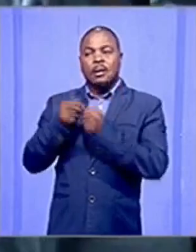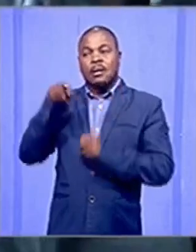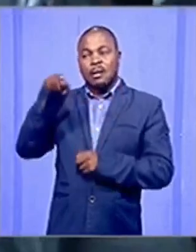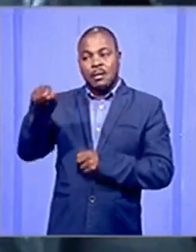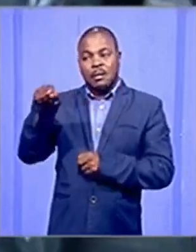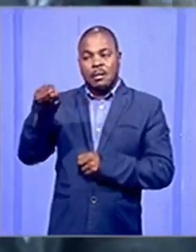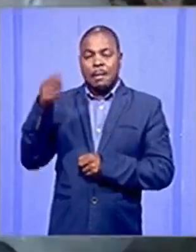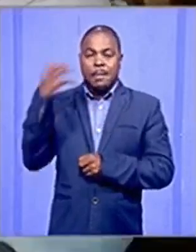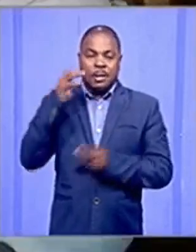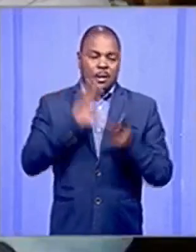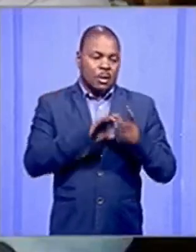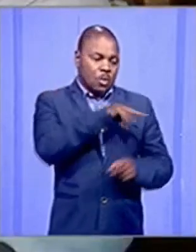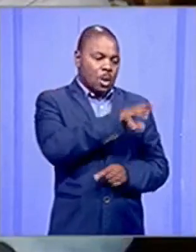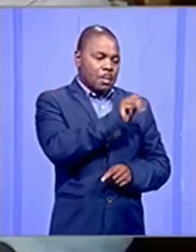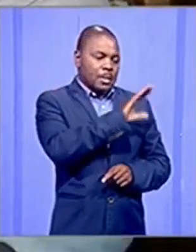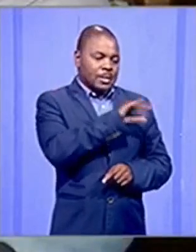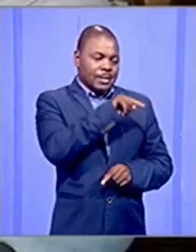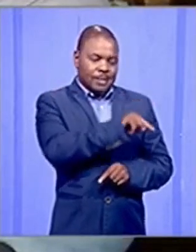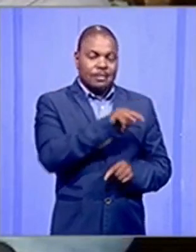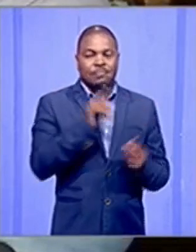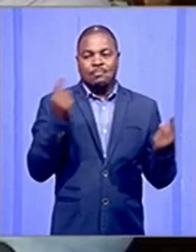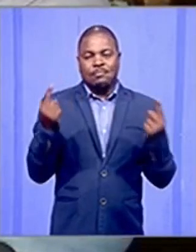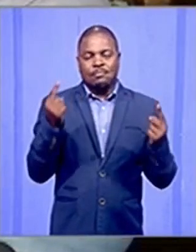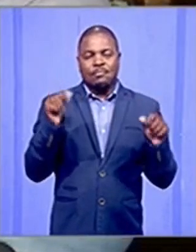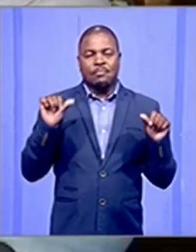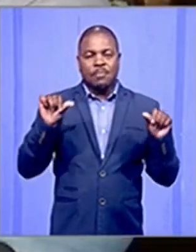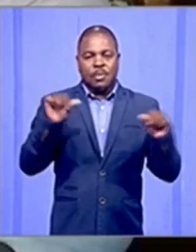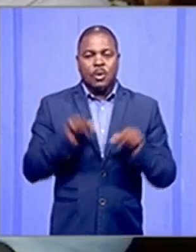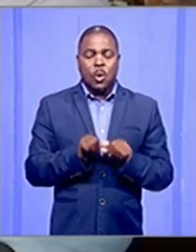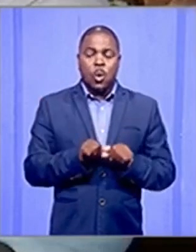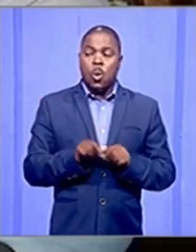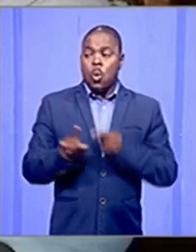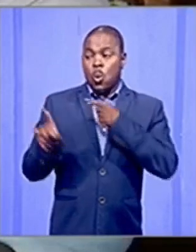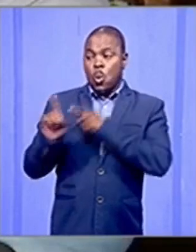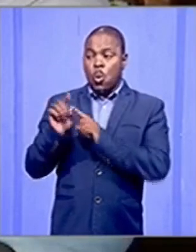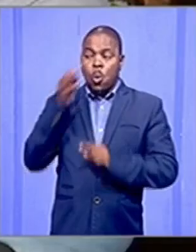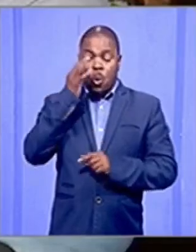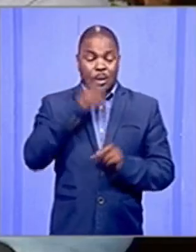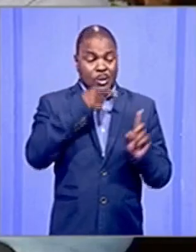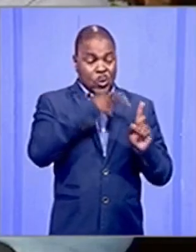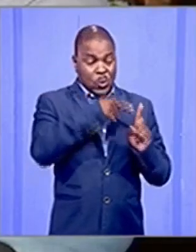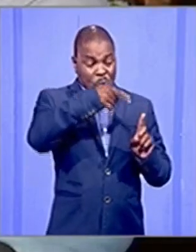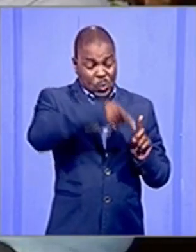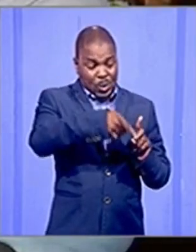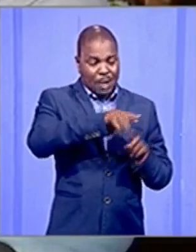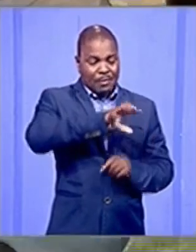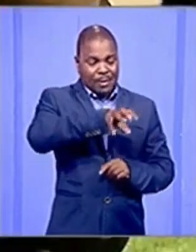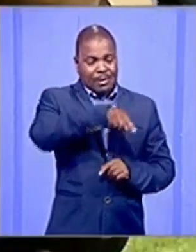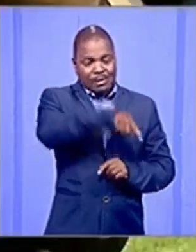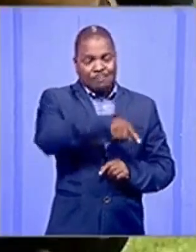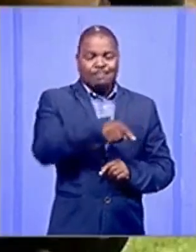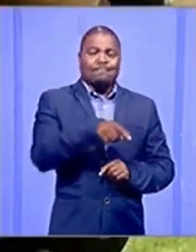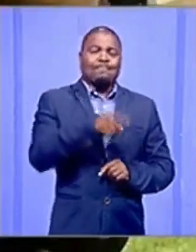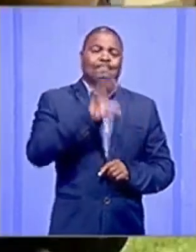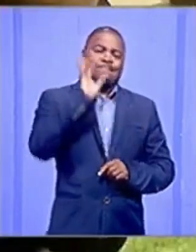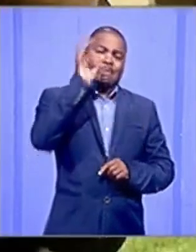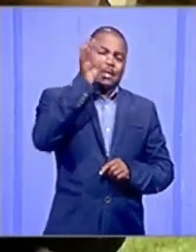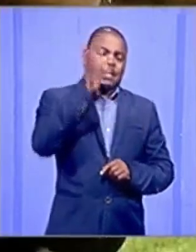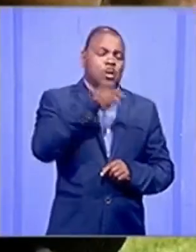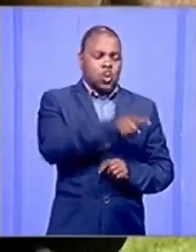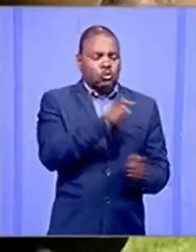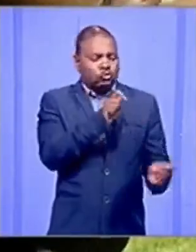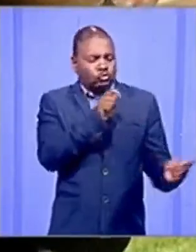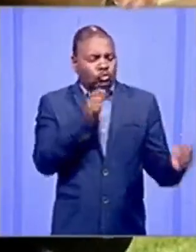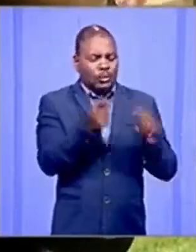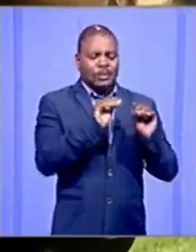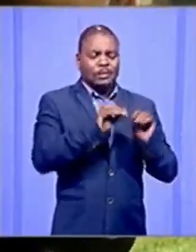la profensing. Angie o re Makgoe o fetotse thuto profensing ya Free State. So I'm able to say to Tate,